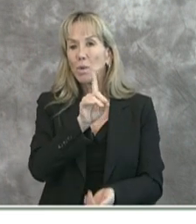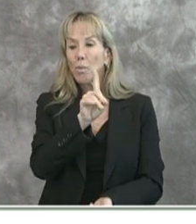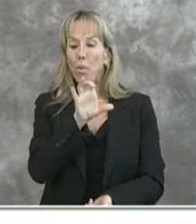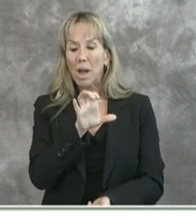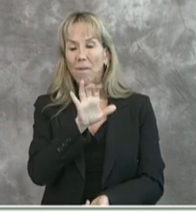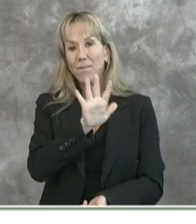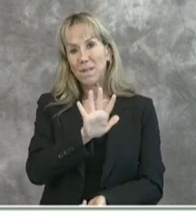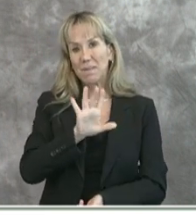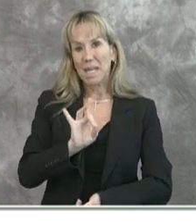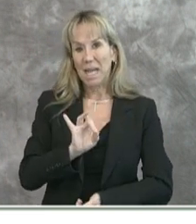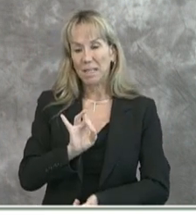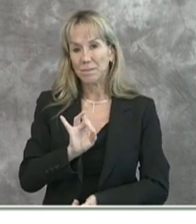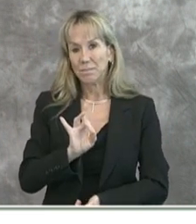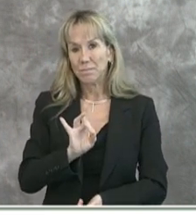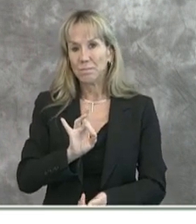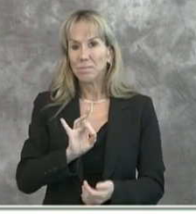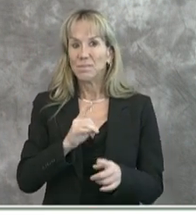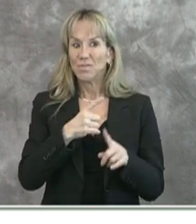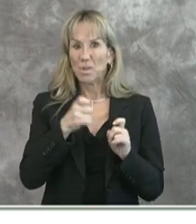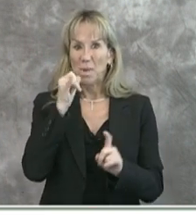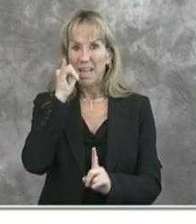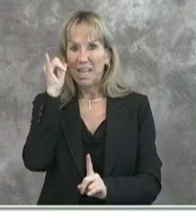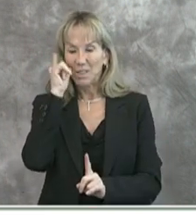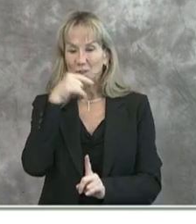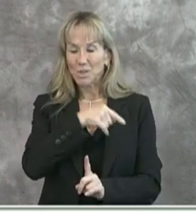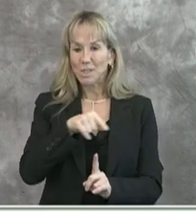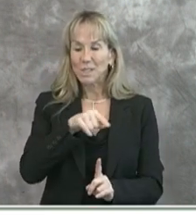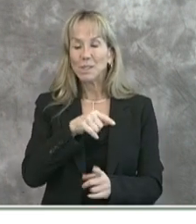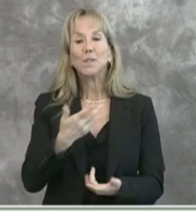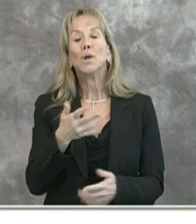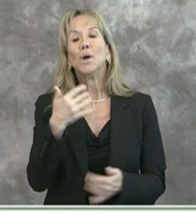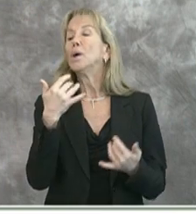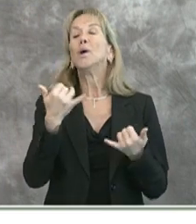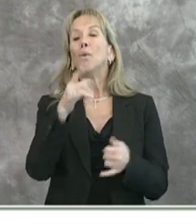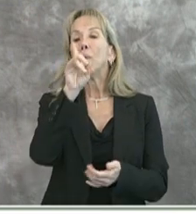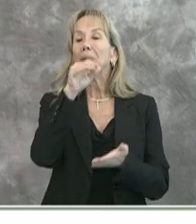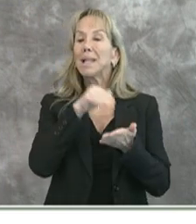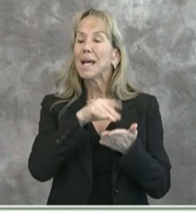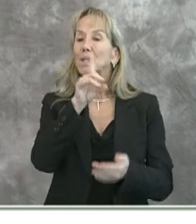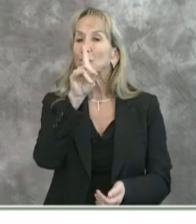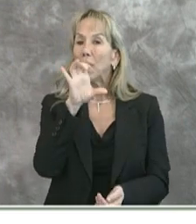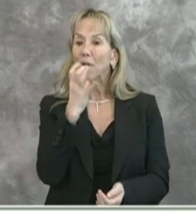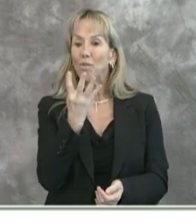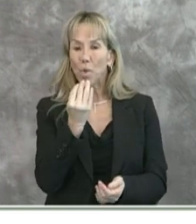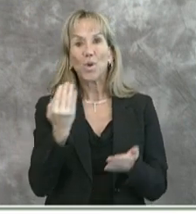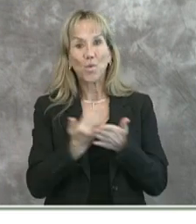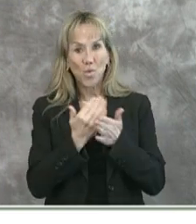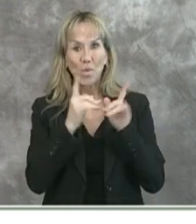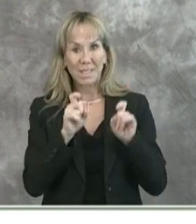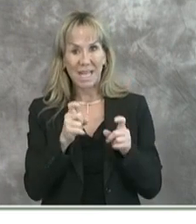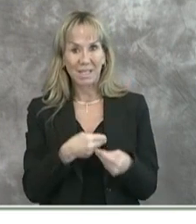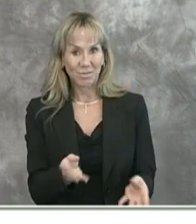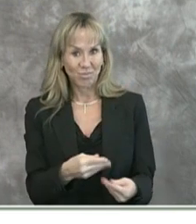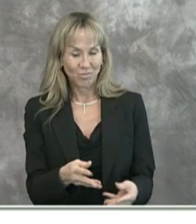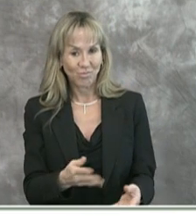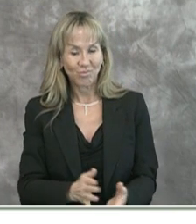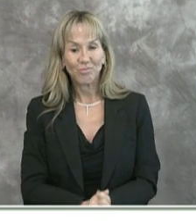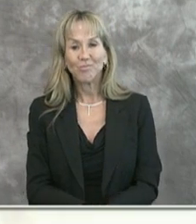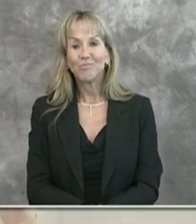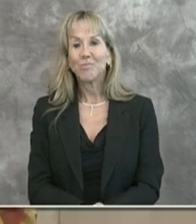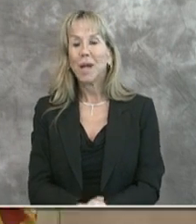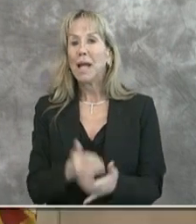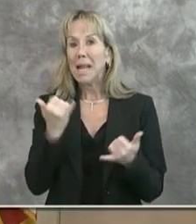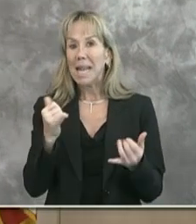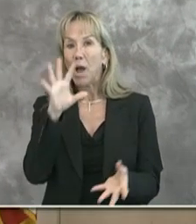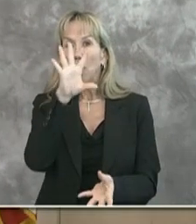2,158. Between yesterday and today, we're reporting 1,114 new tests were conducted, which